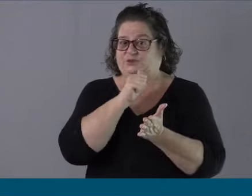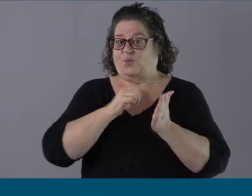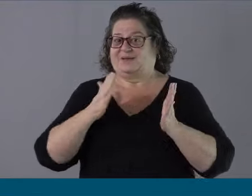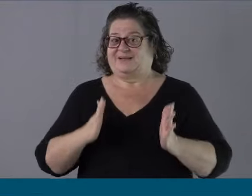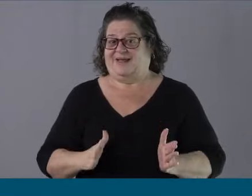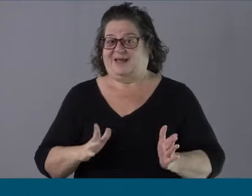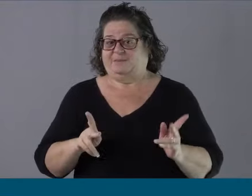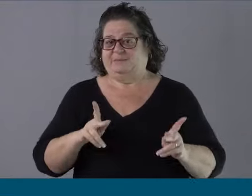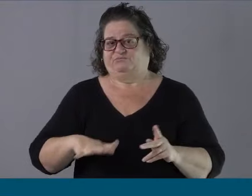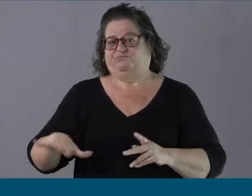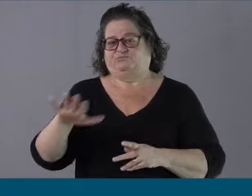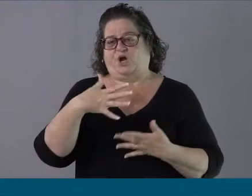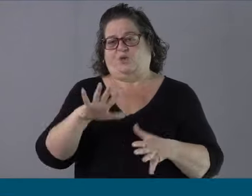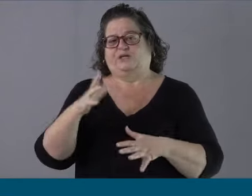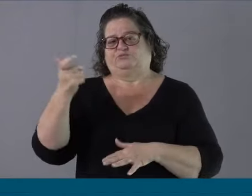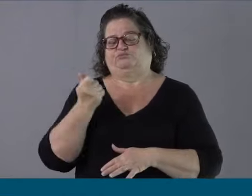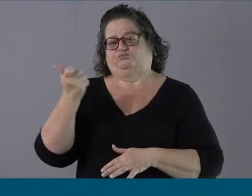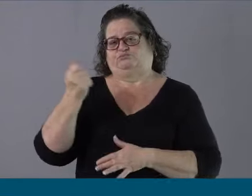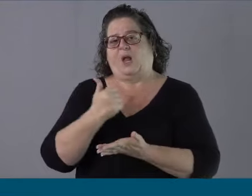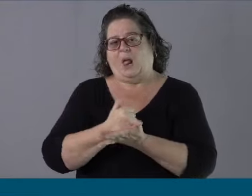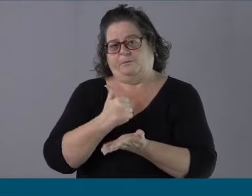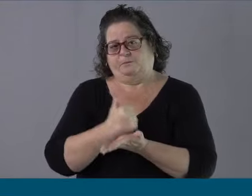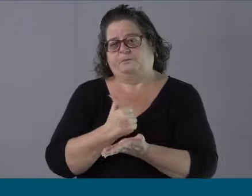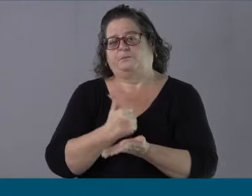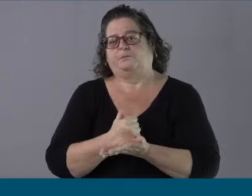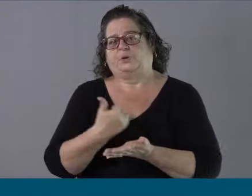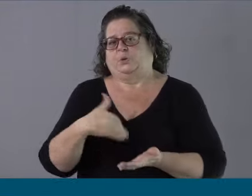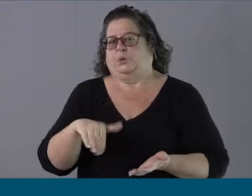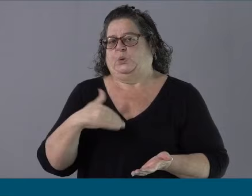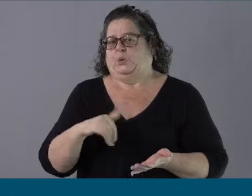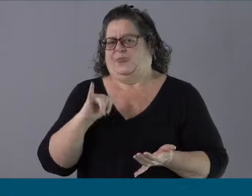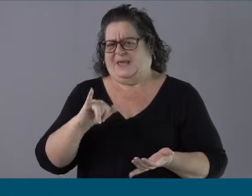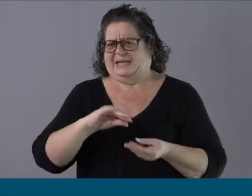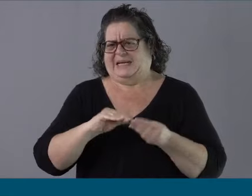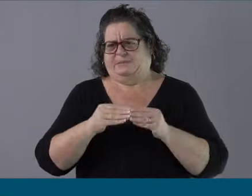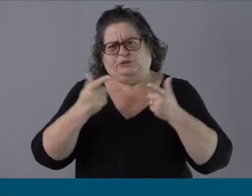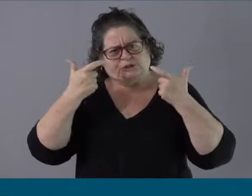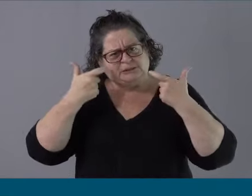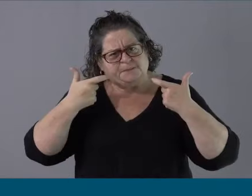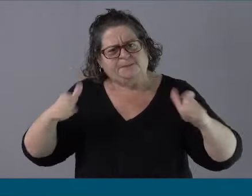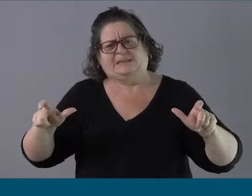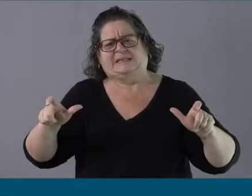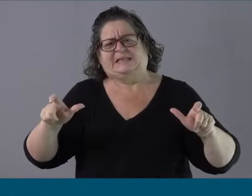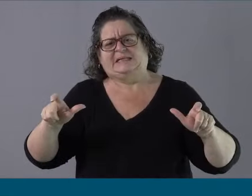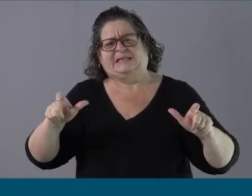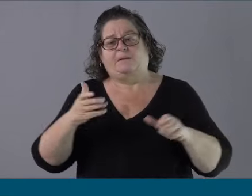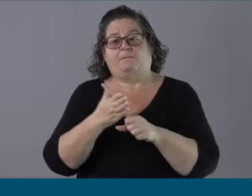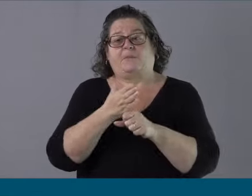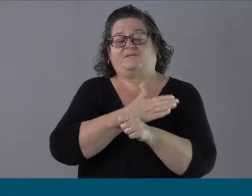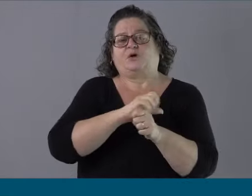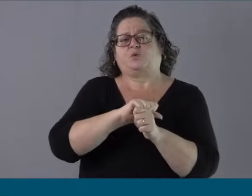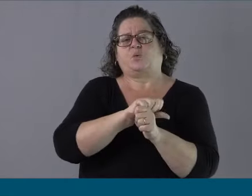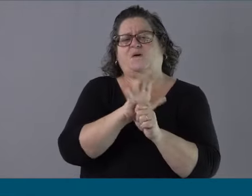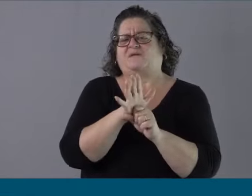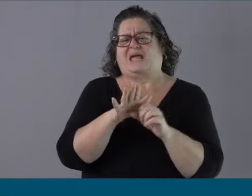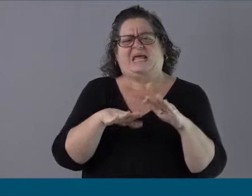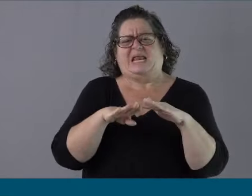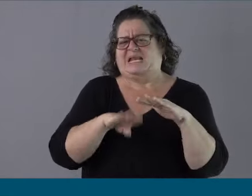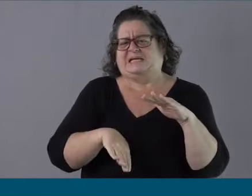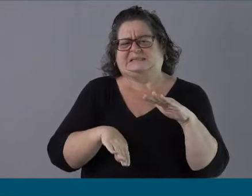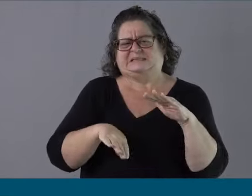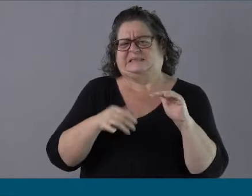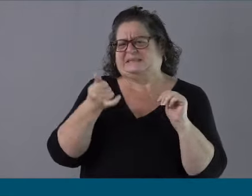impossible to get your head around that number. Before the pandemic struck, I think we had less than 17,000 people